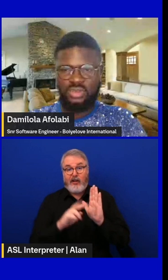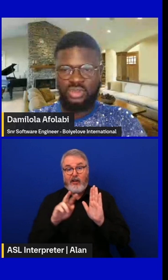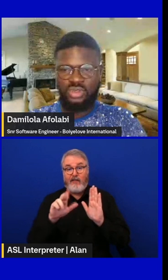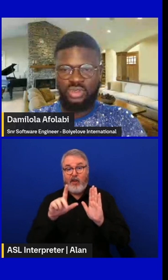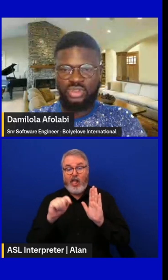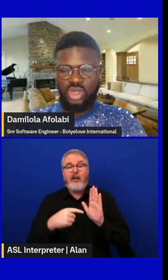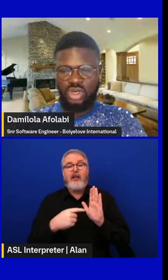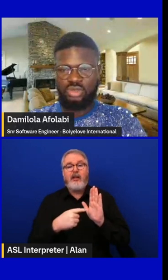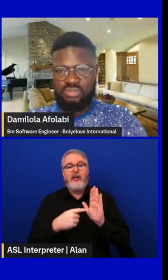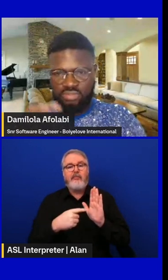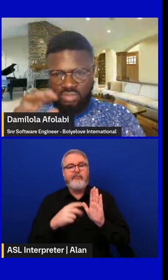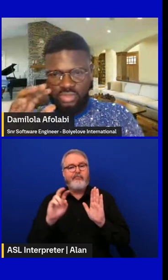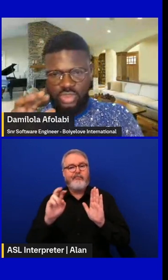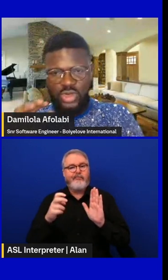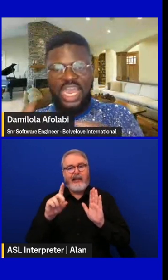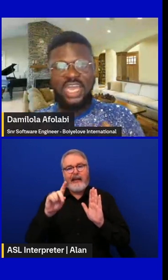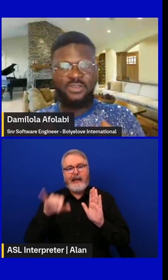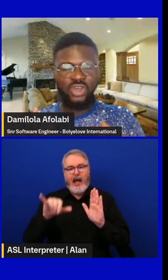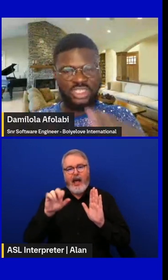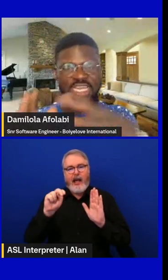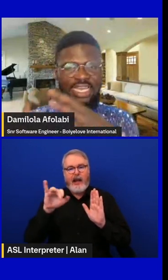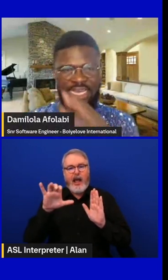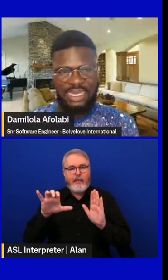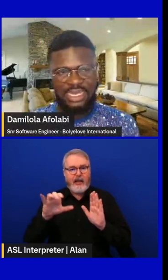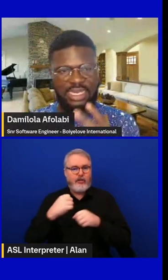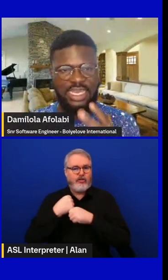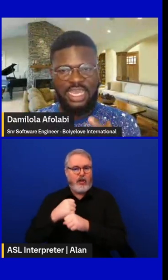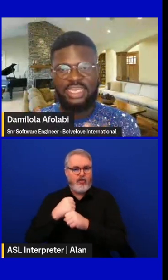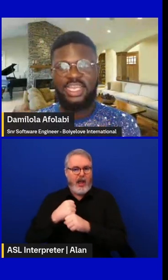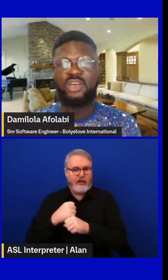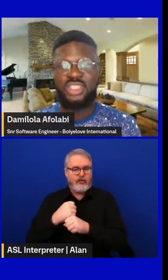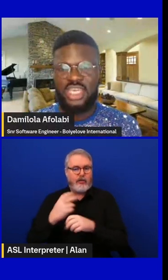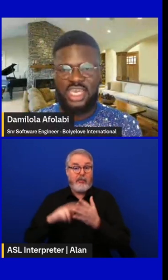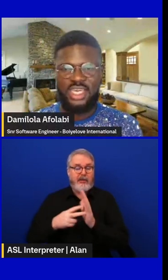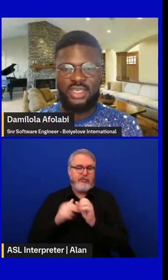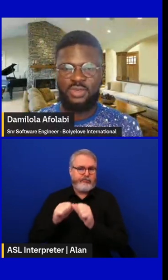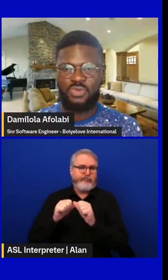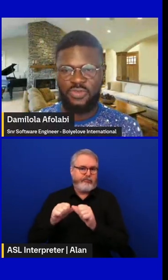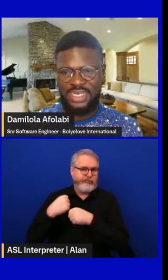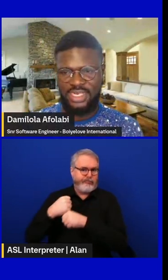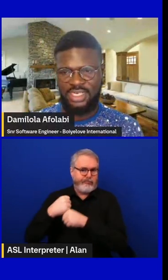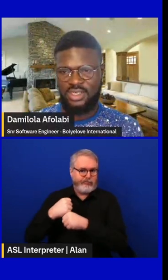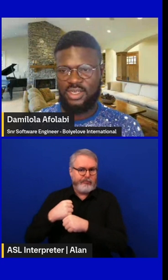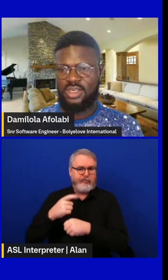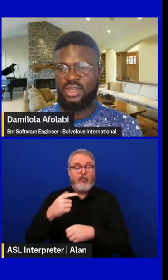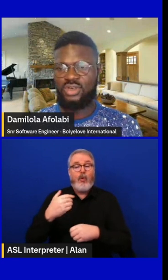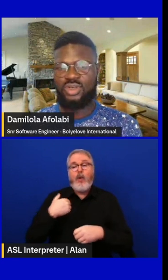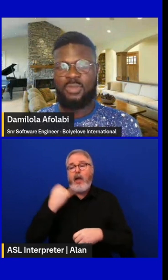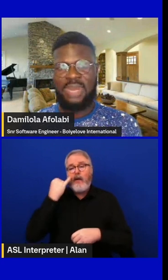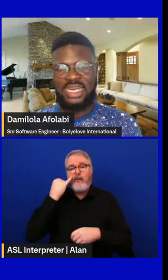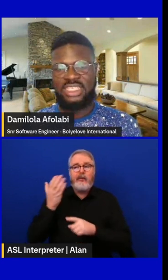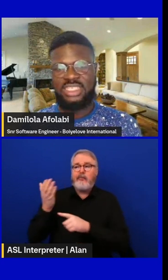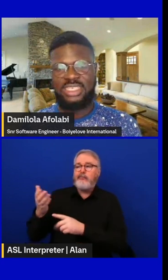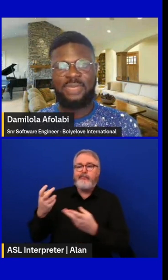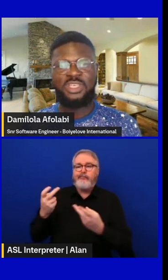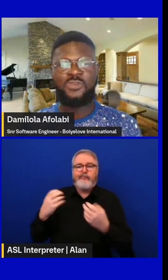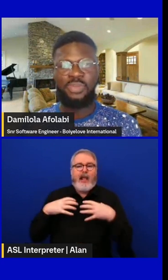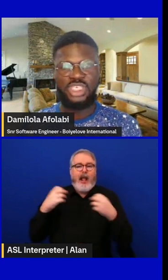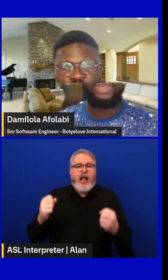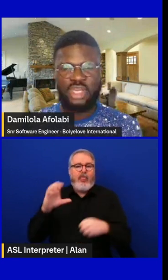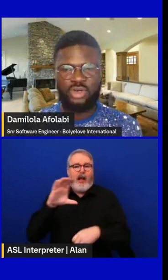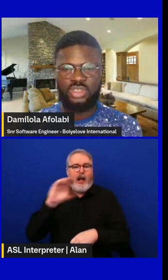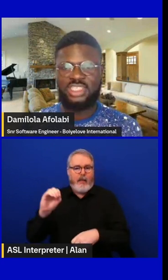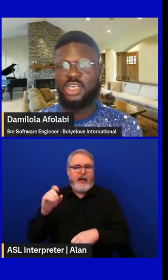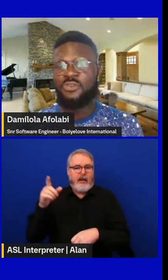generation. So you consider an healthcare provider managing database